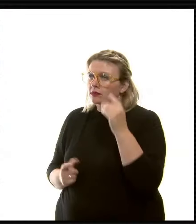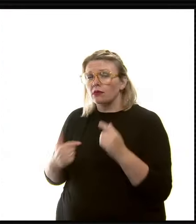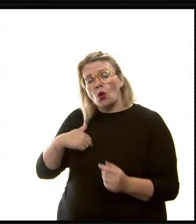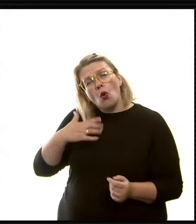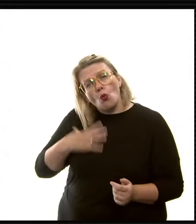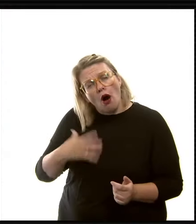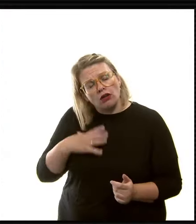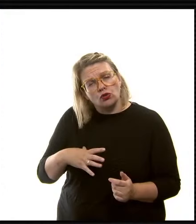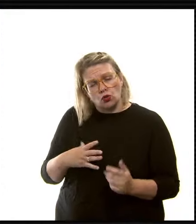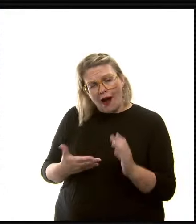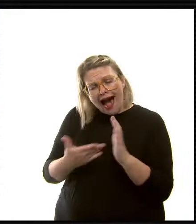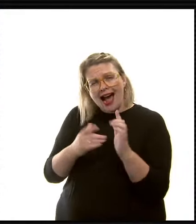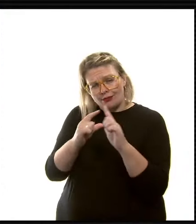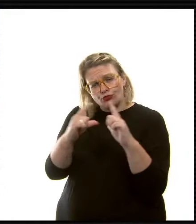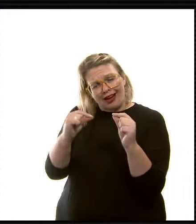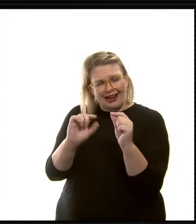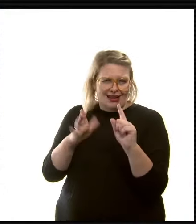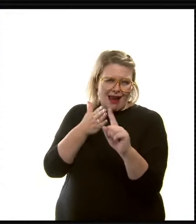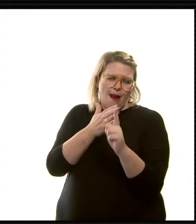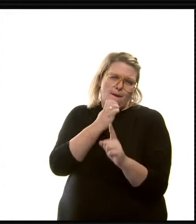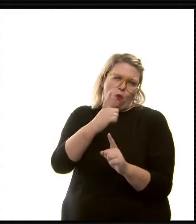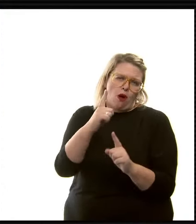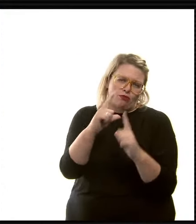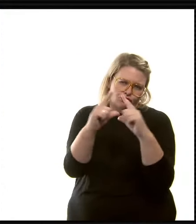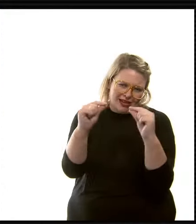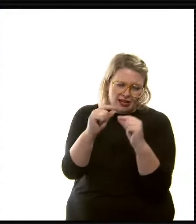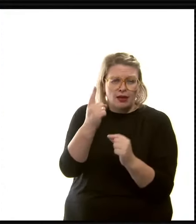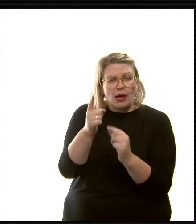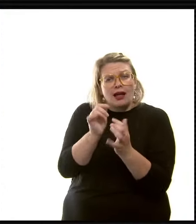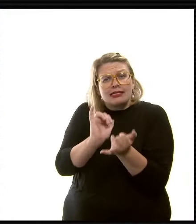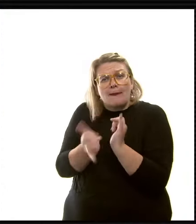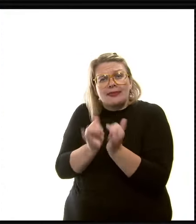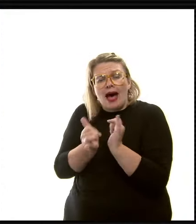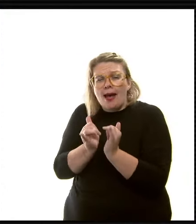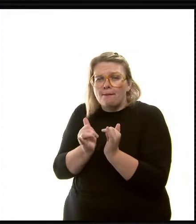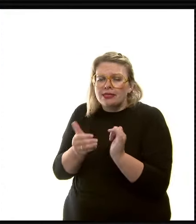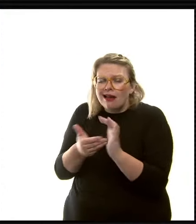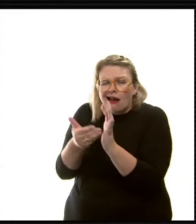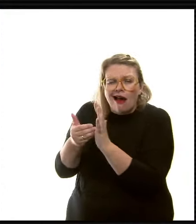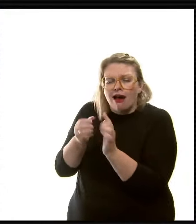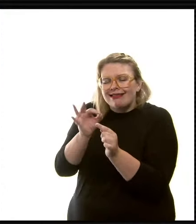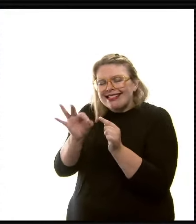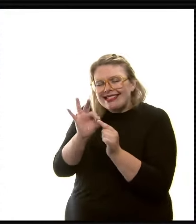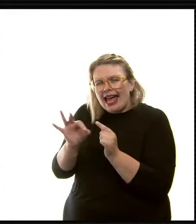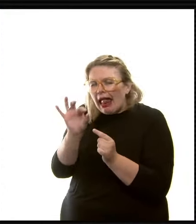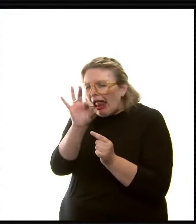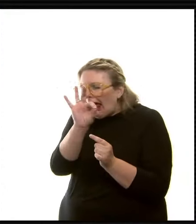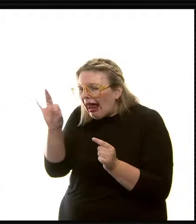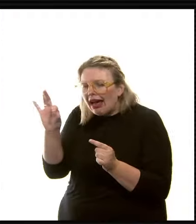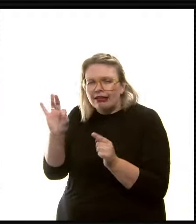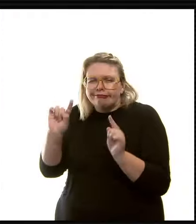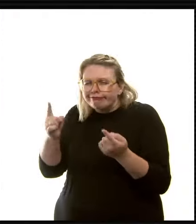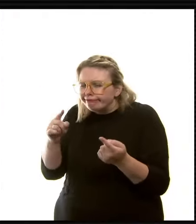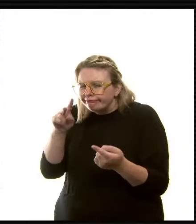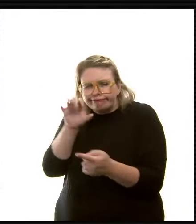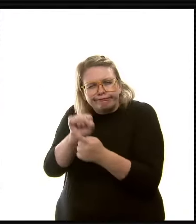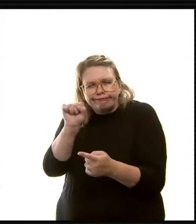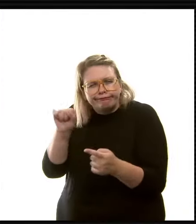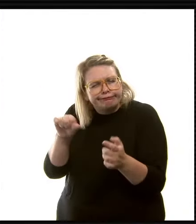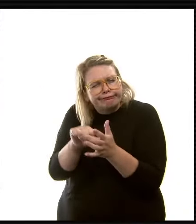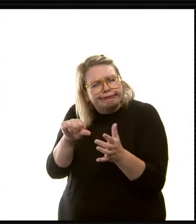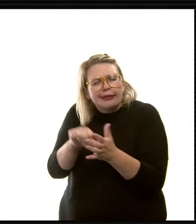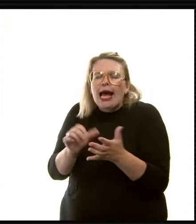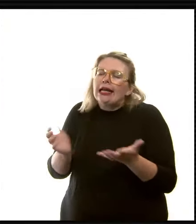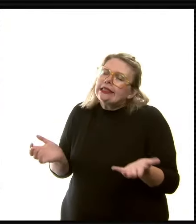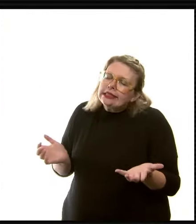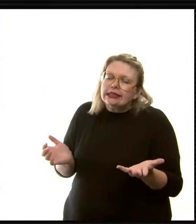as physical bricks whenever possible, but there are situations where details may become too small, too specific to properly show